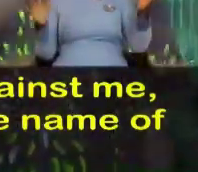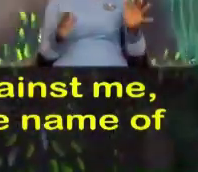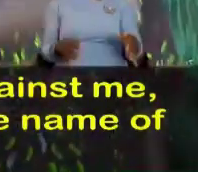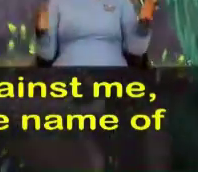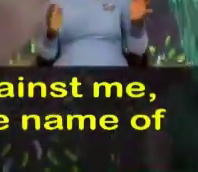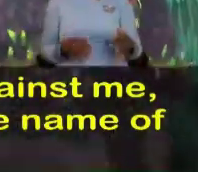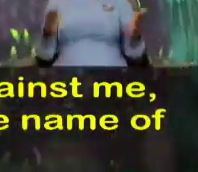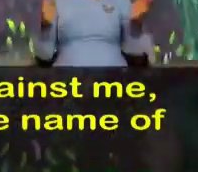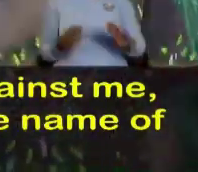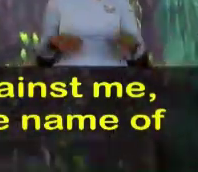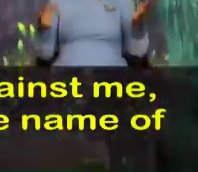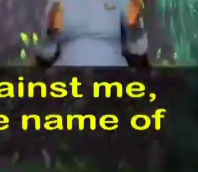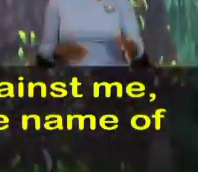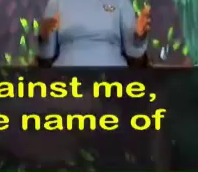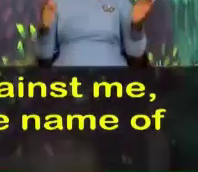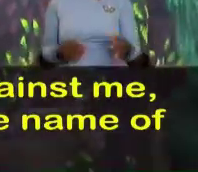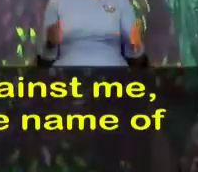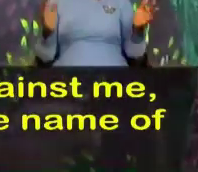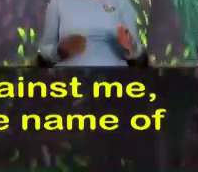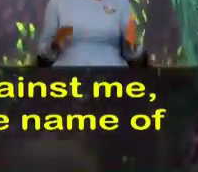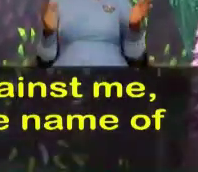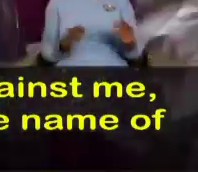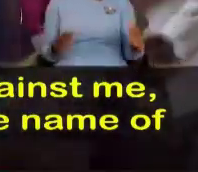Yes. Benny.